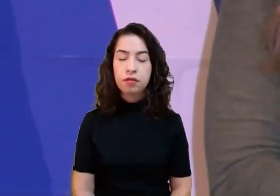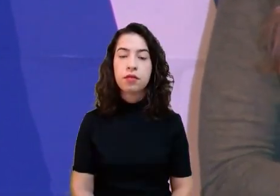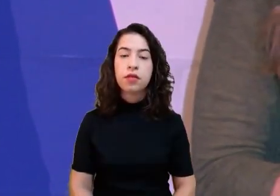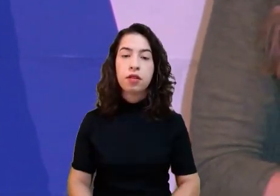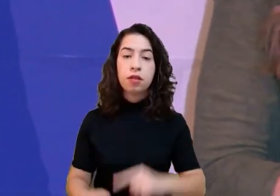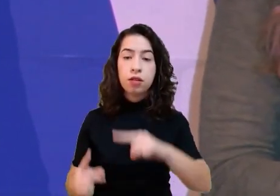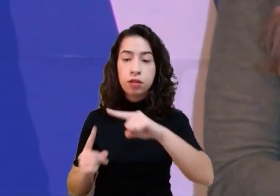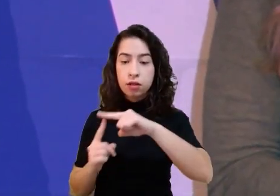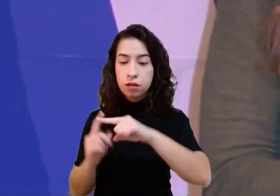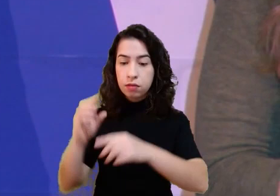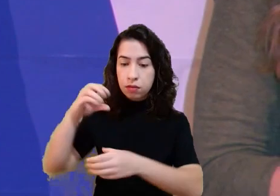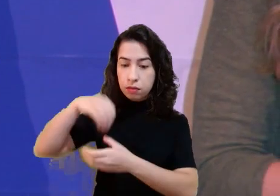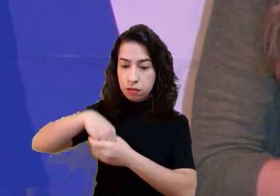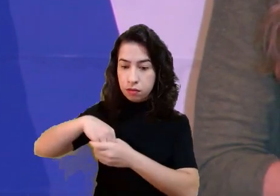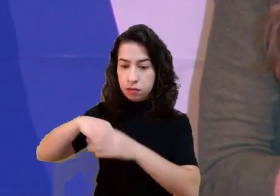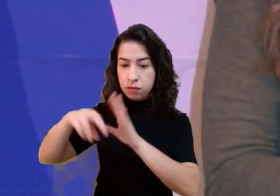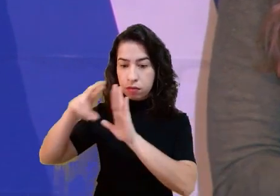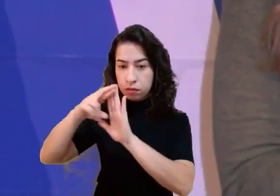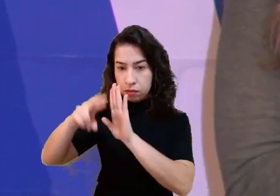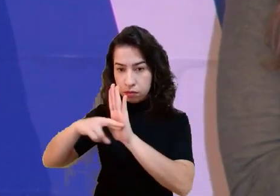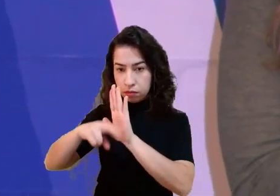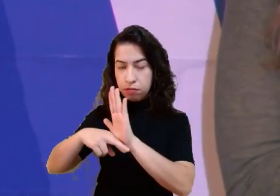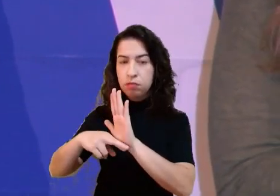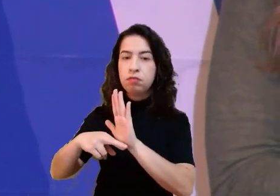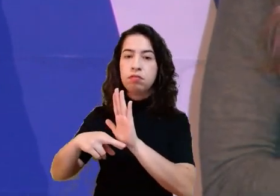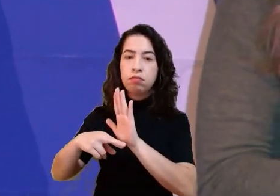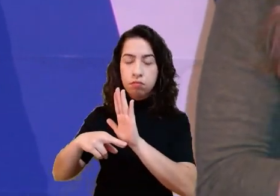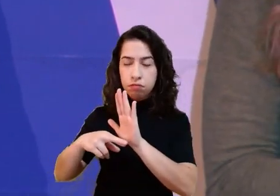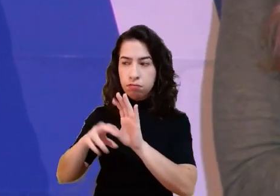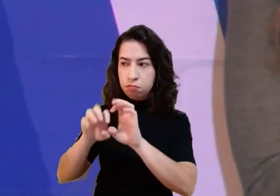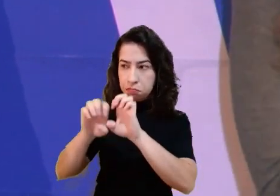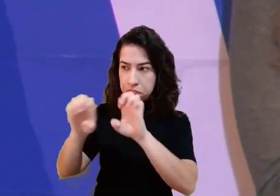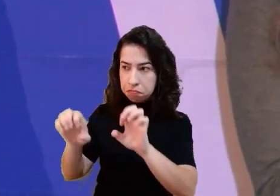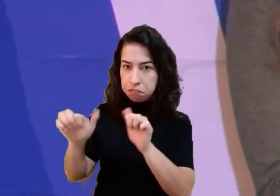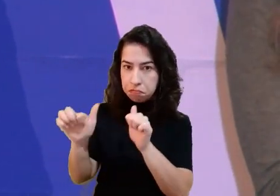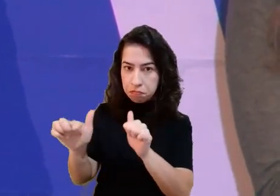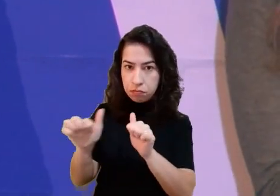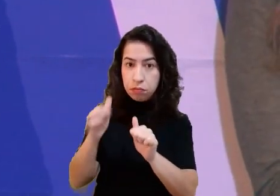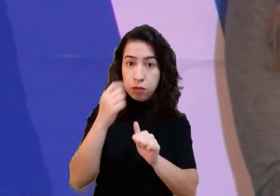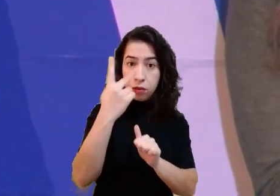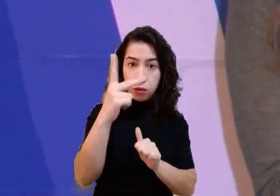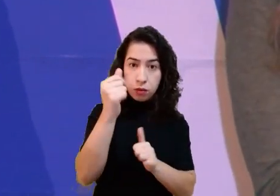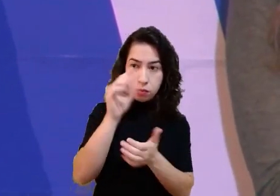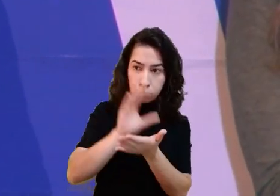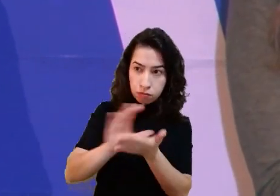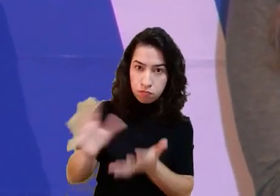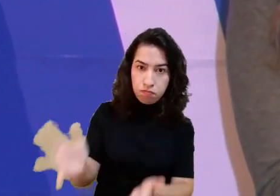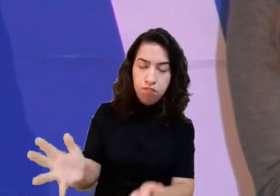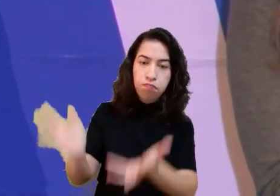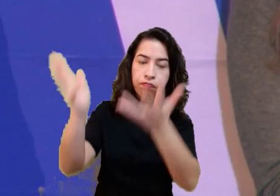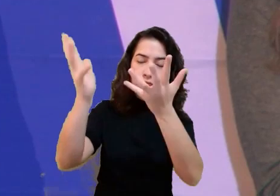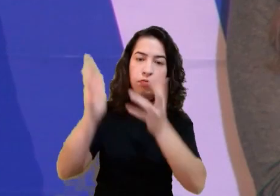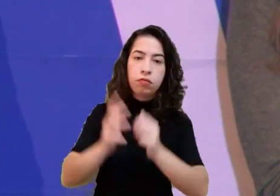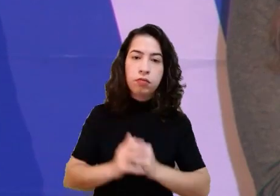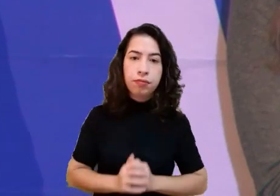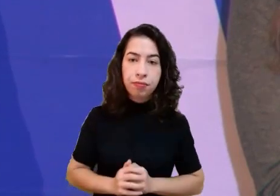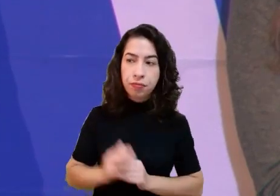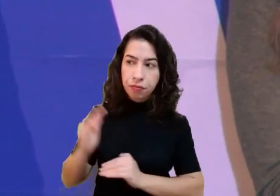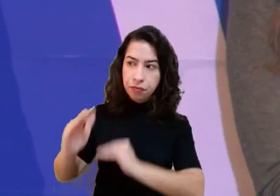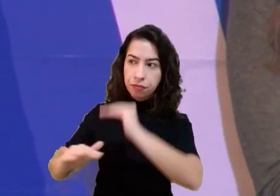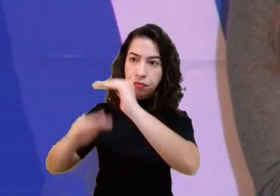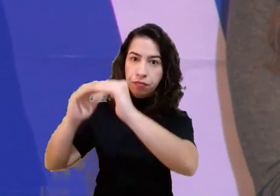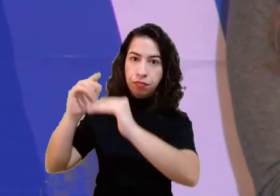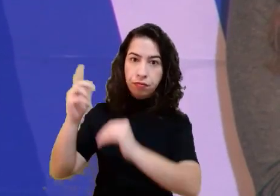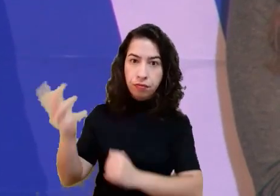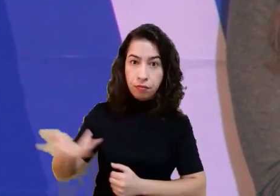structured. So you can leverage your investment. You can speed up the growth of